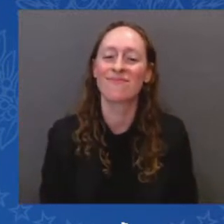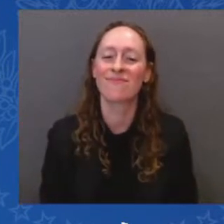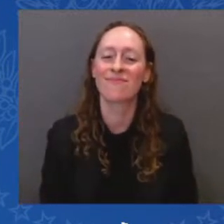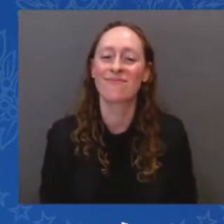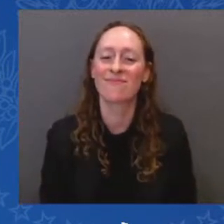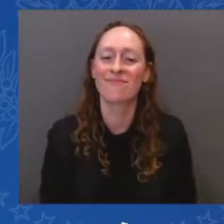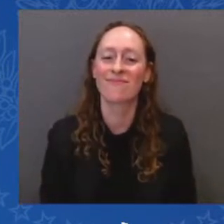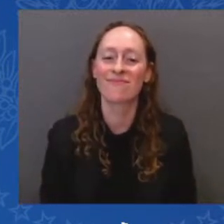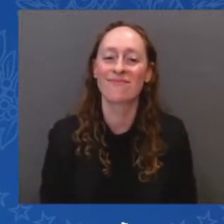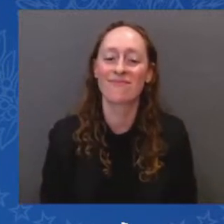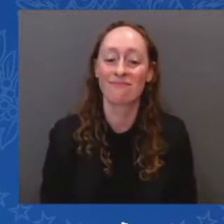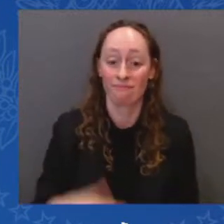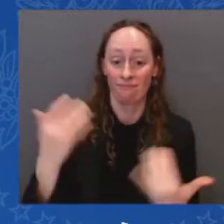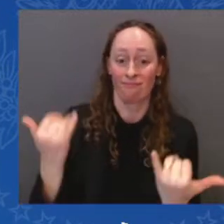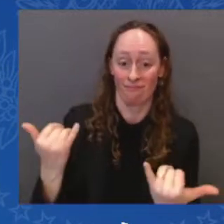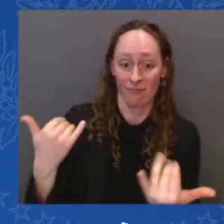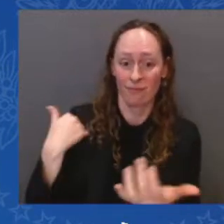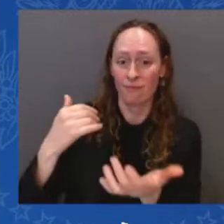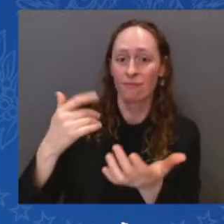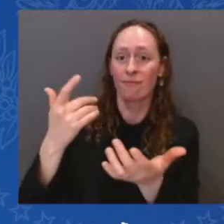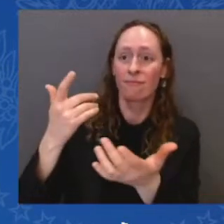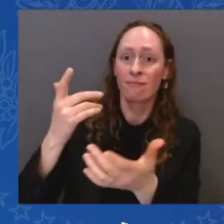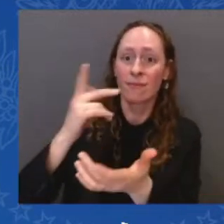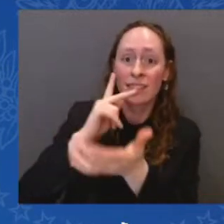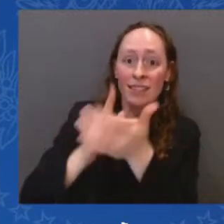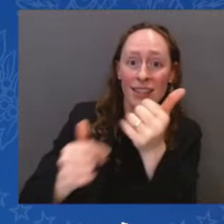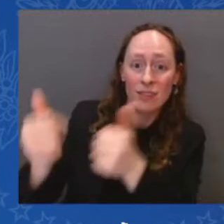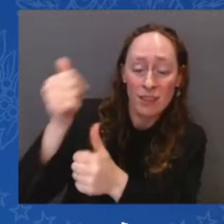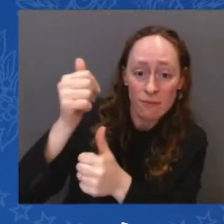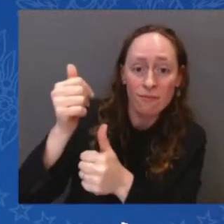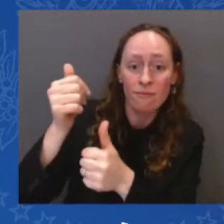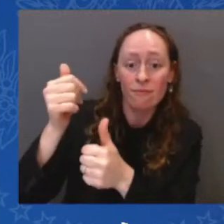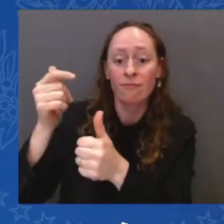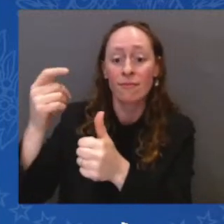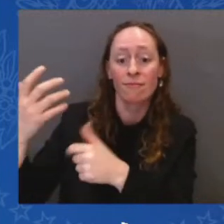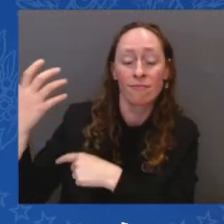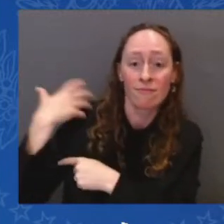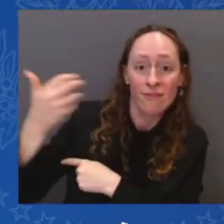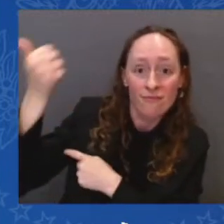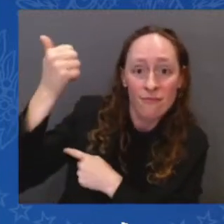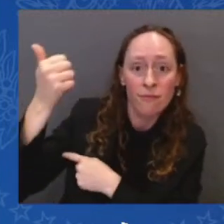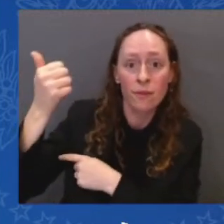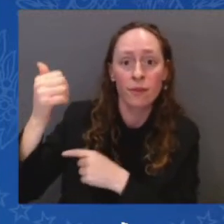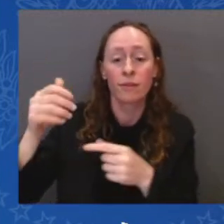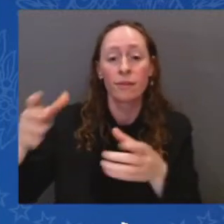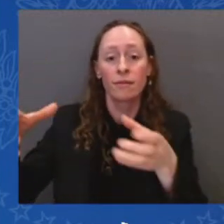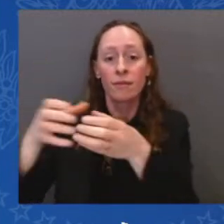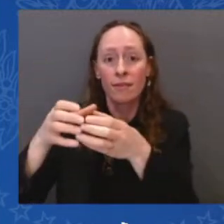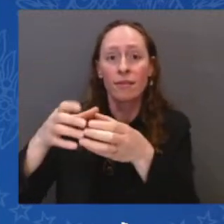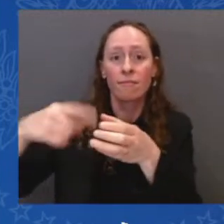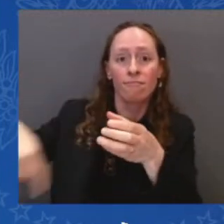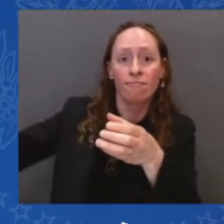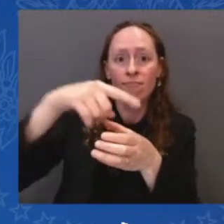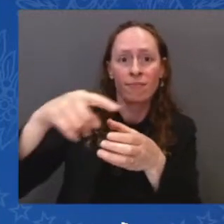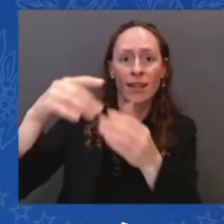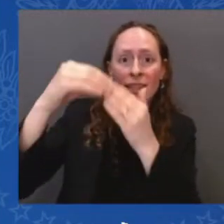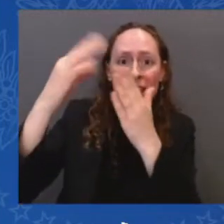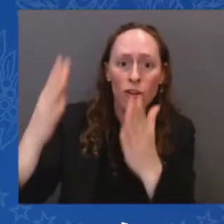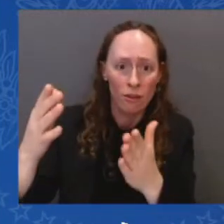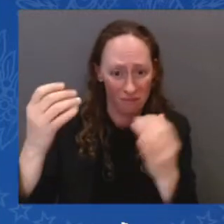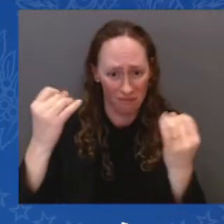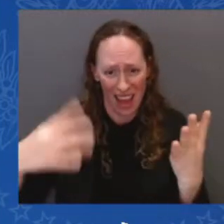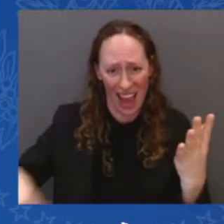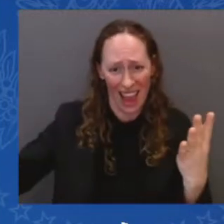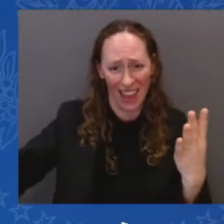the Joint Staff, and our combatant commanders. And again, thanks to you all for joining us today as we salute